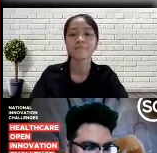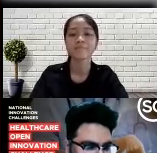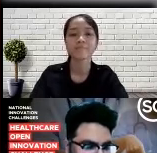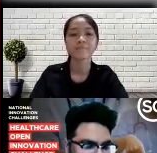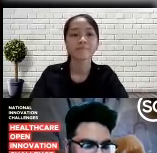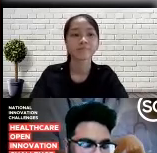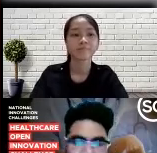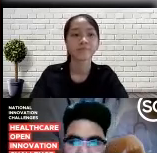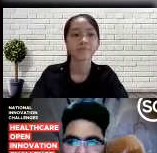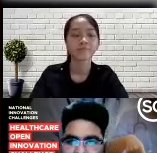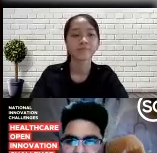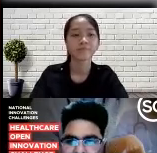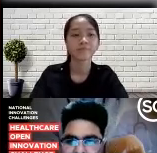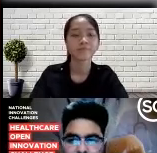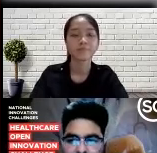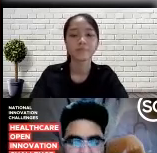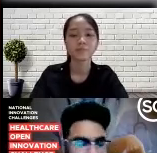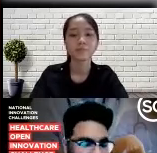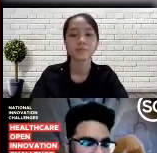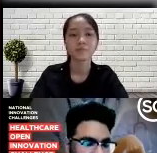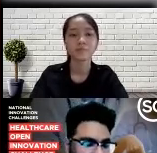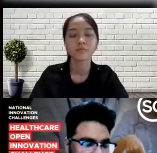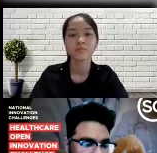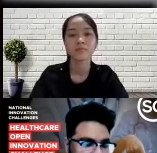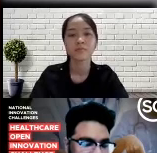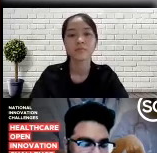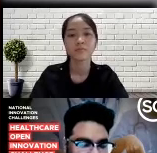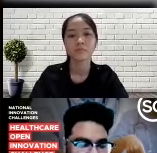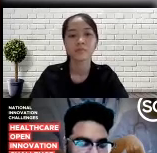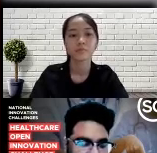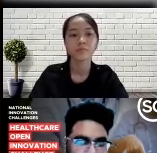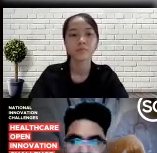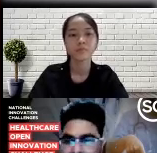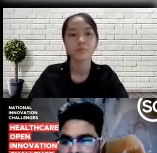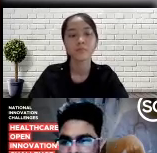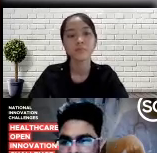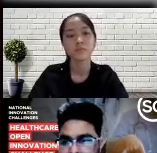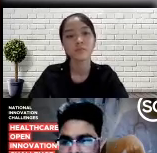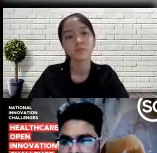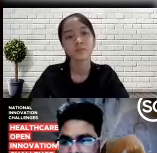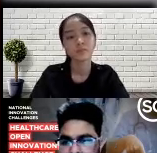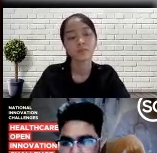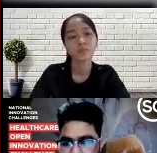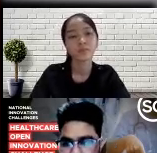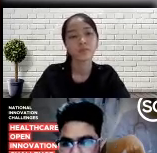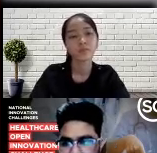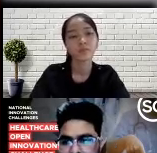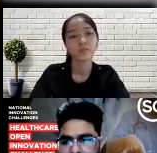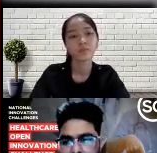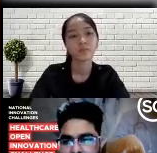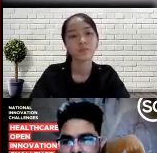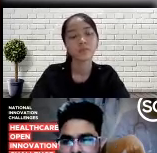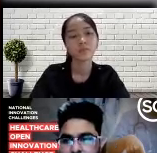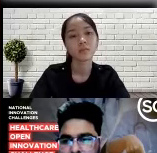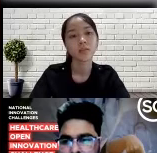Are there any additional features such as portability of the device or the material built? Is part